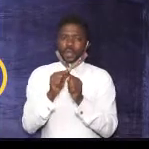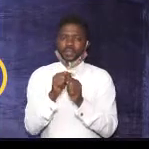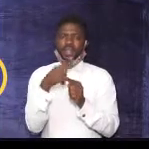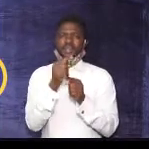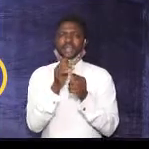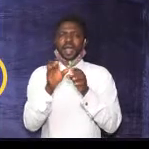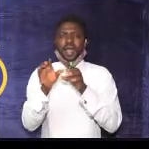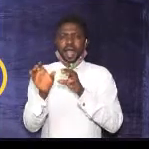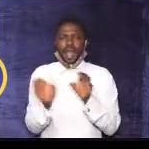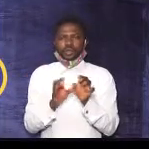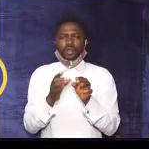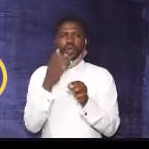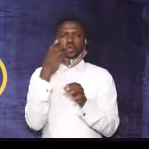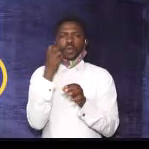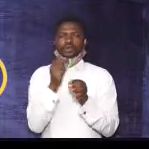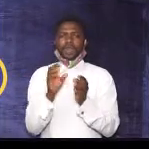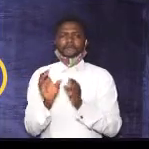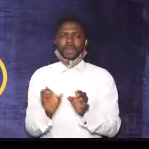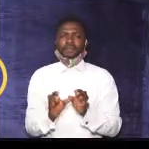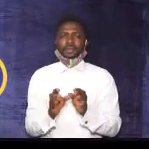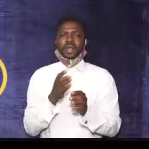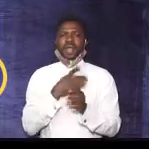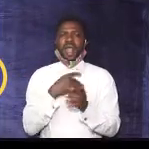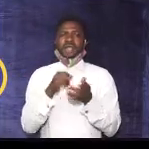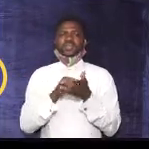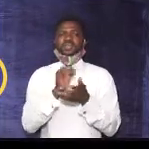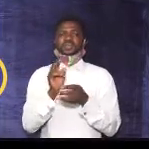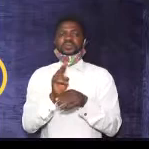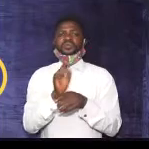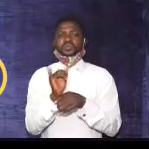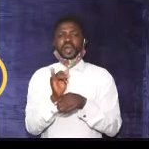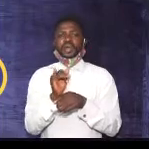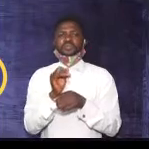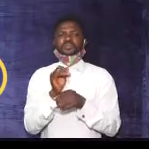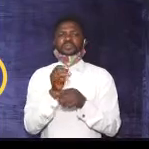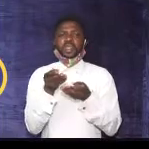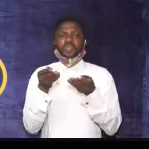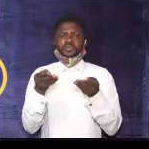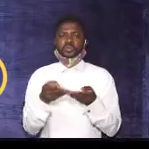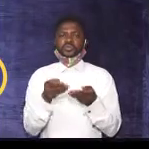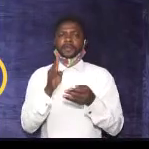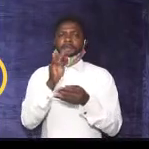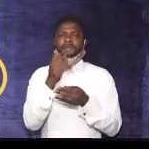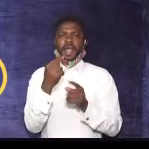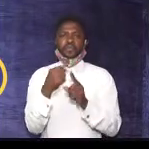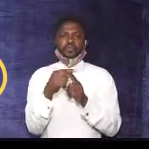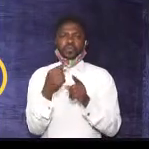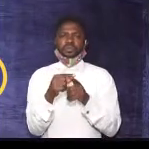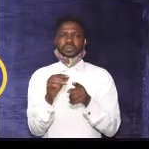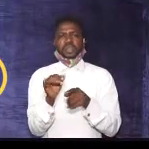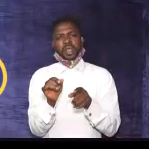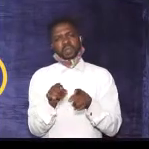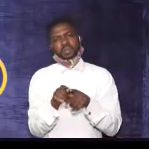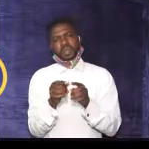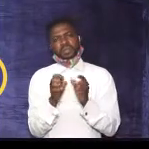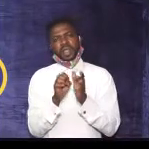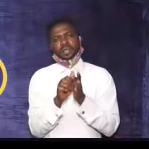when the action was performed. And it is usually introduced by words such as